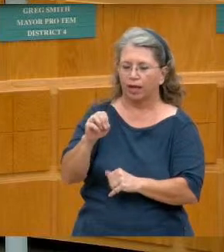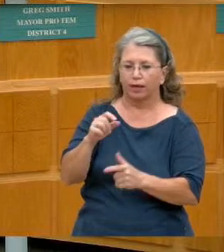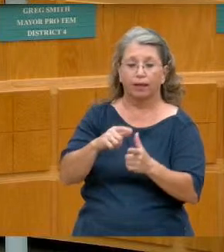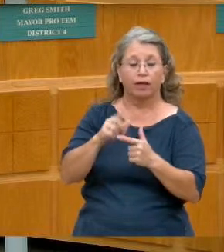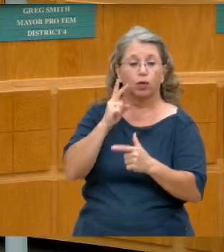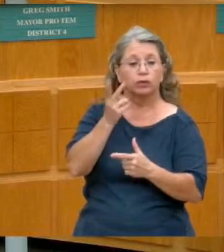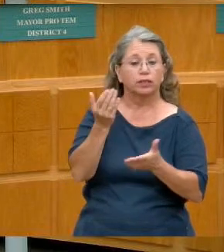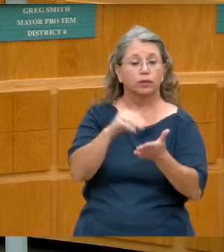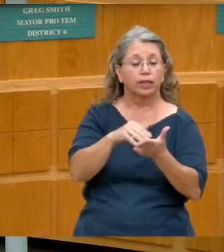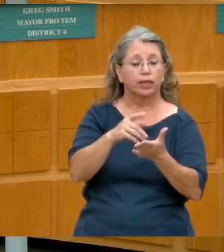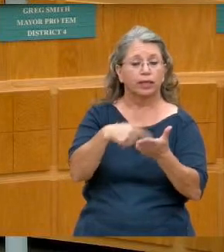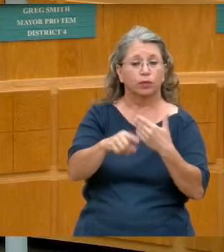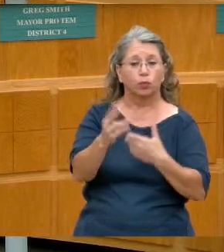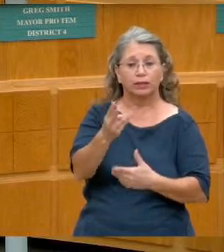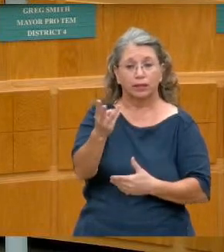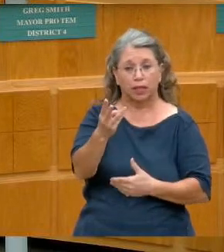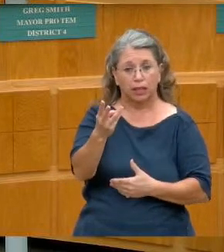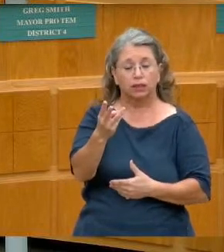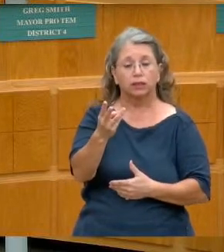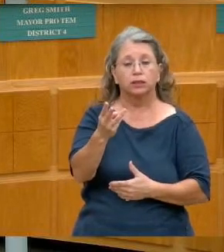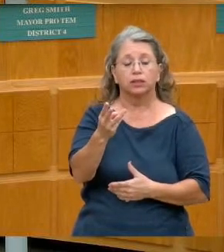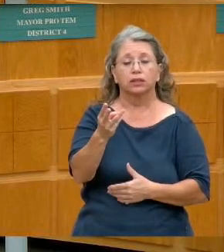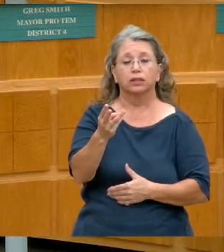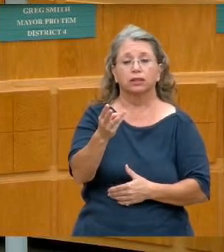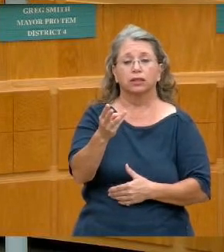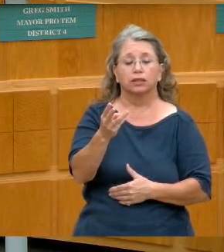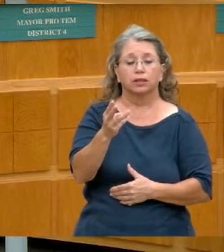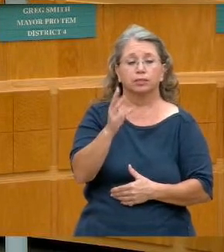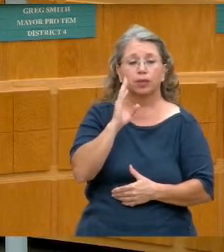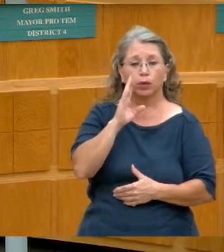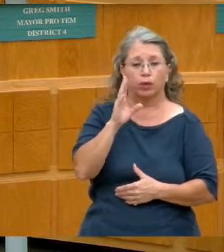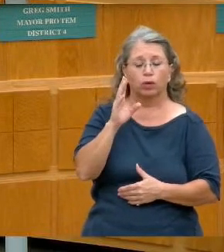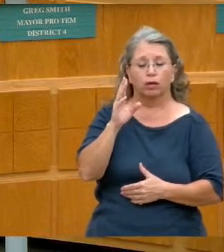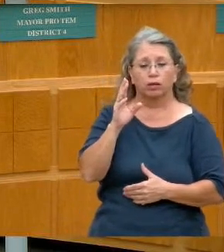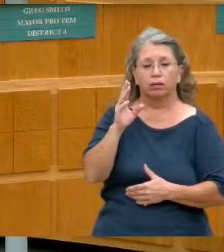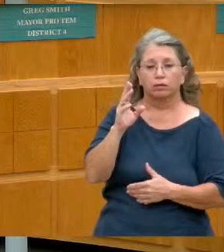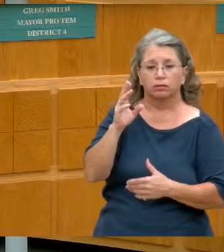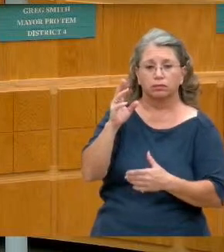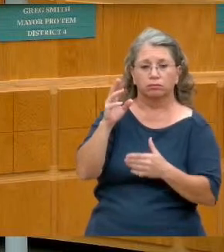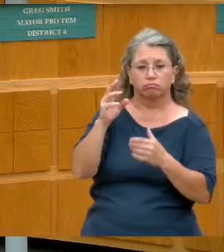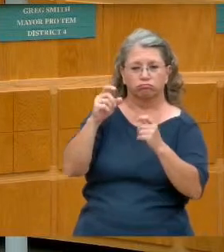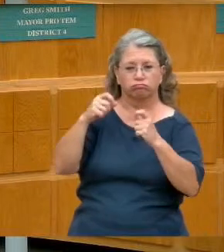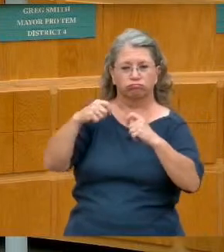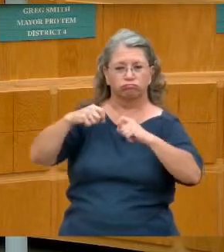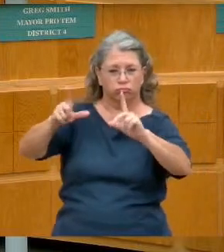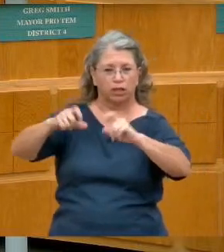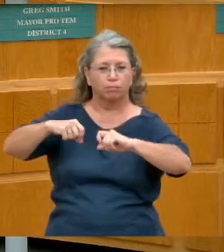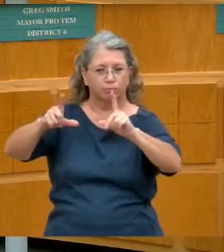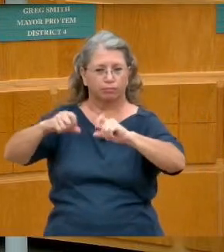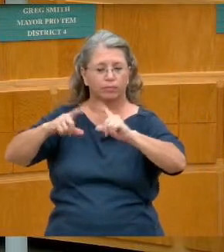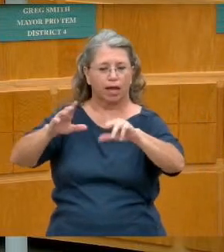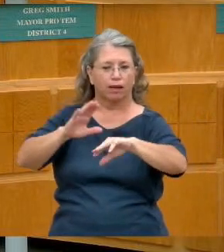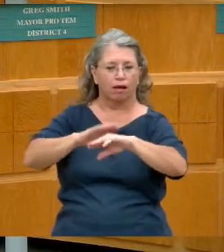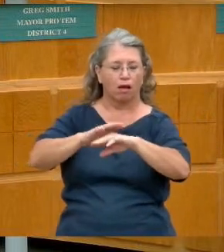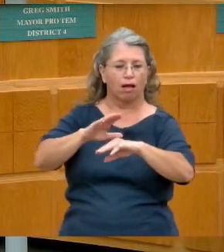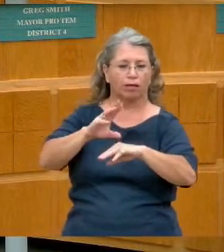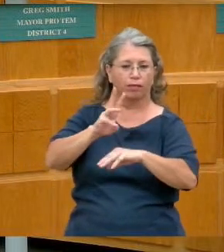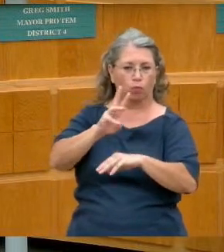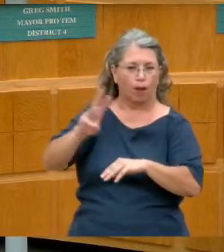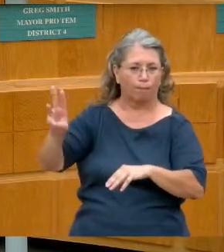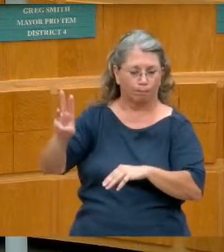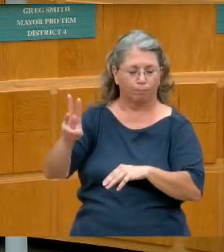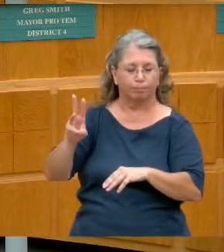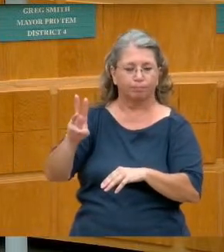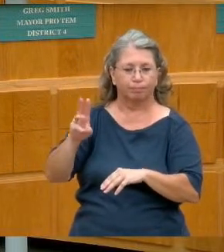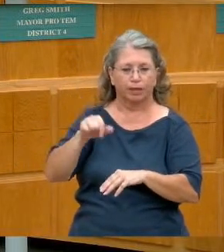Wednesday. But we will be updating the city's dashboard, city-county dashboard, through the weekend and also Monday, Tuesday, throughout next